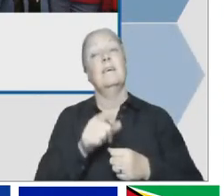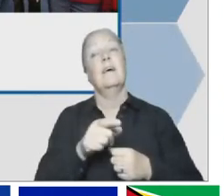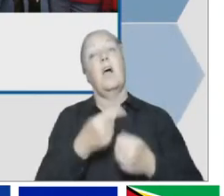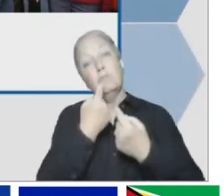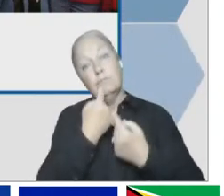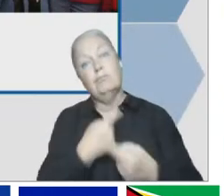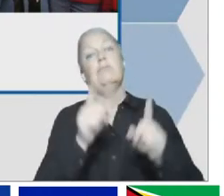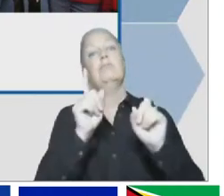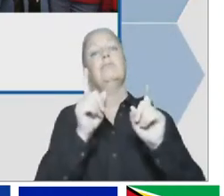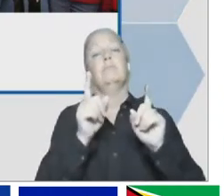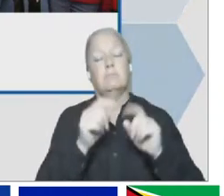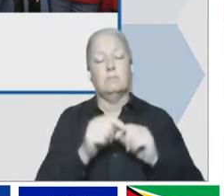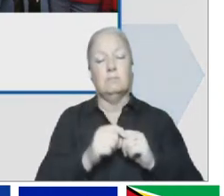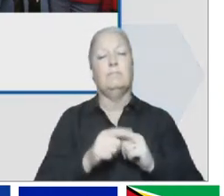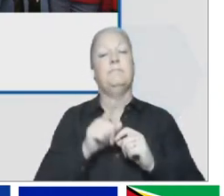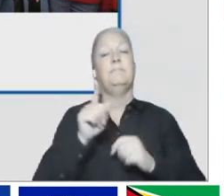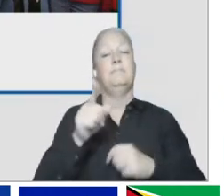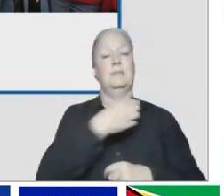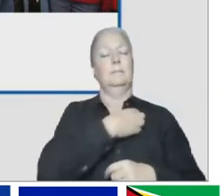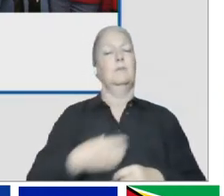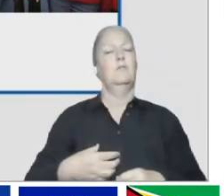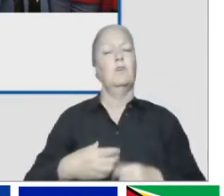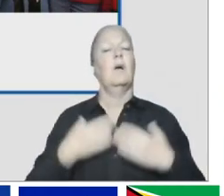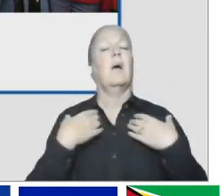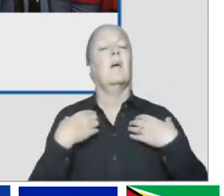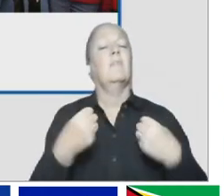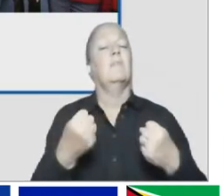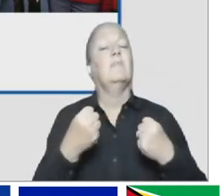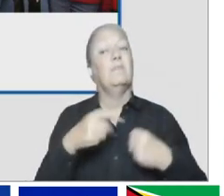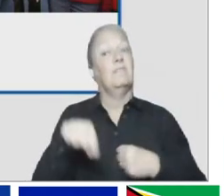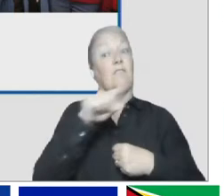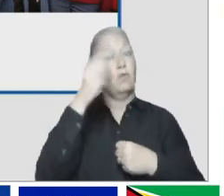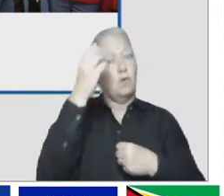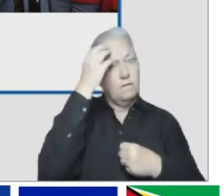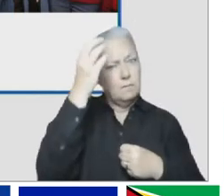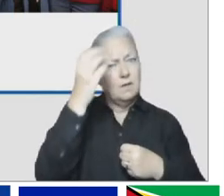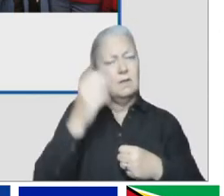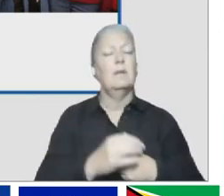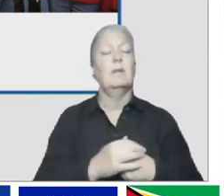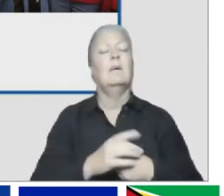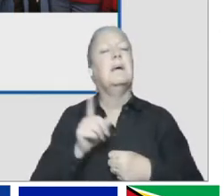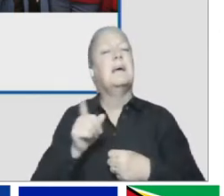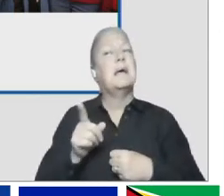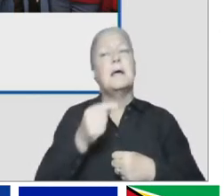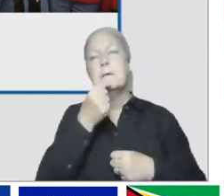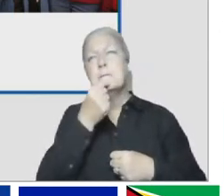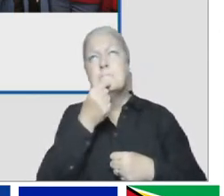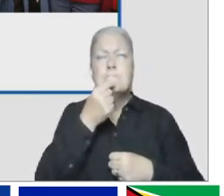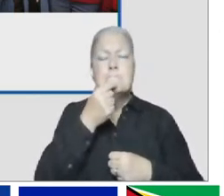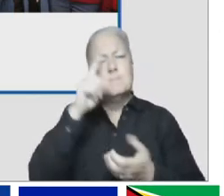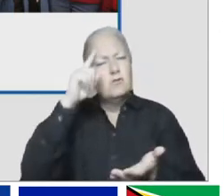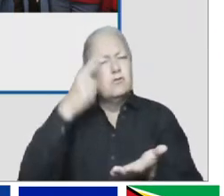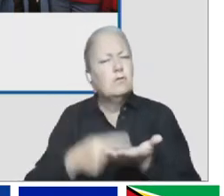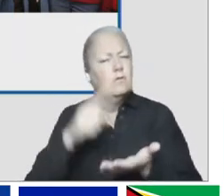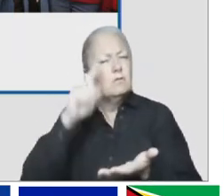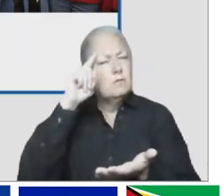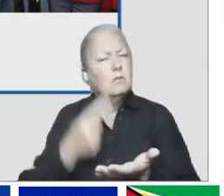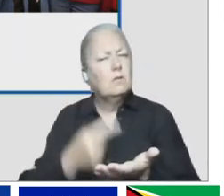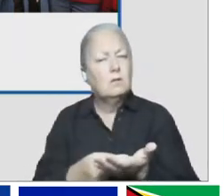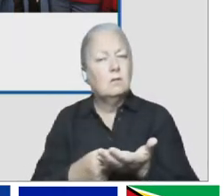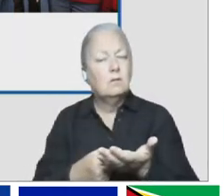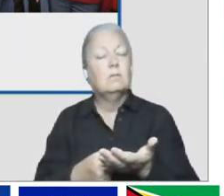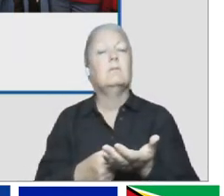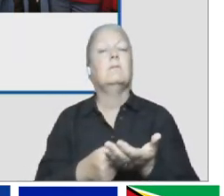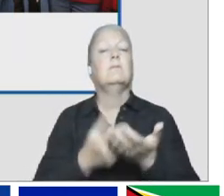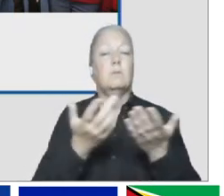the Ministry of Health to make some decisions. So the whole state and the